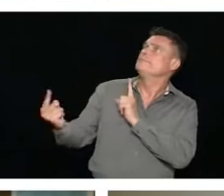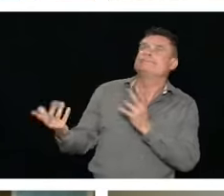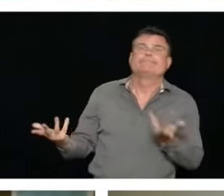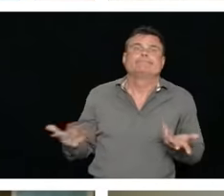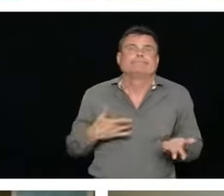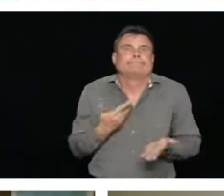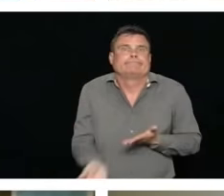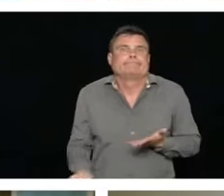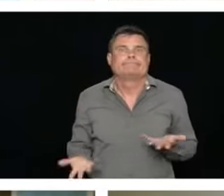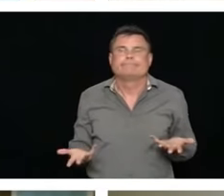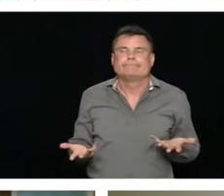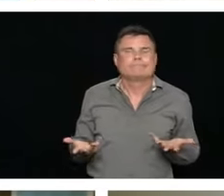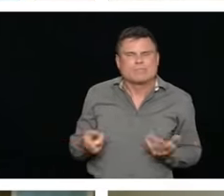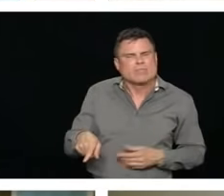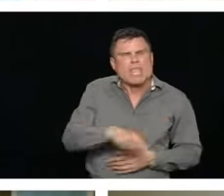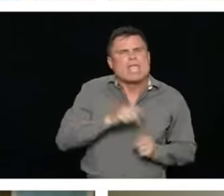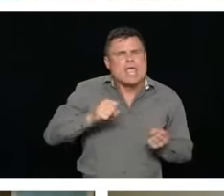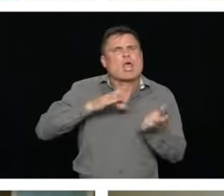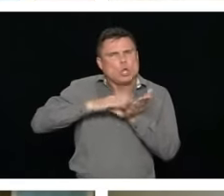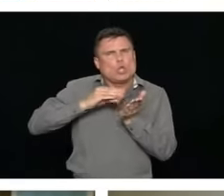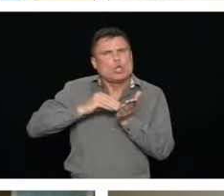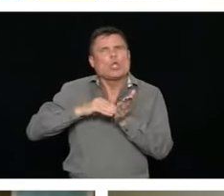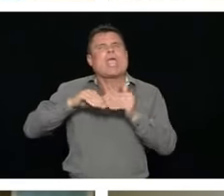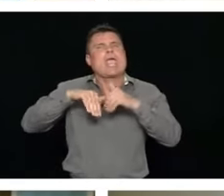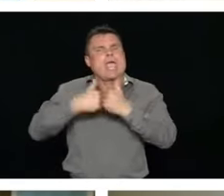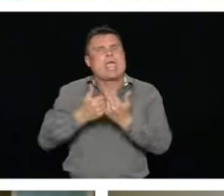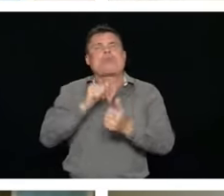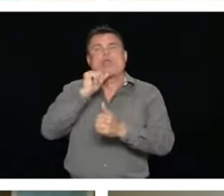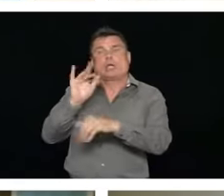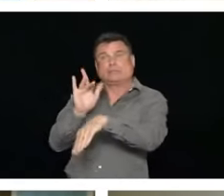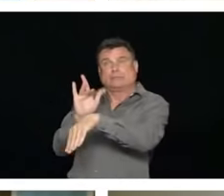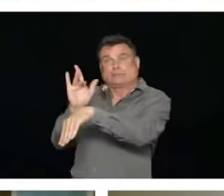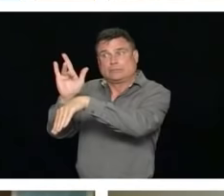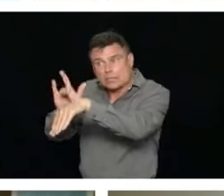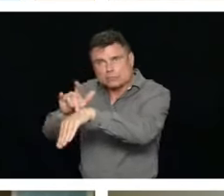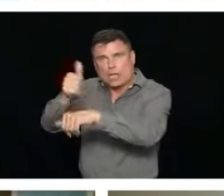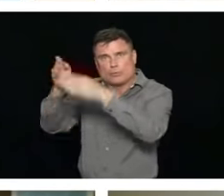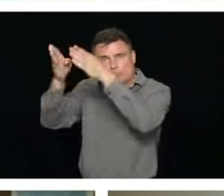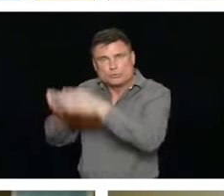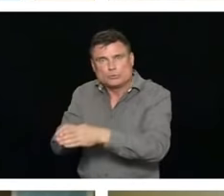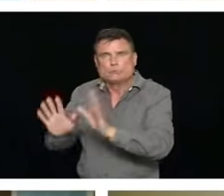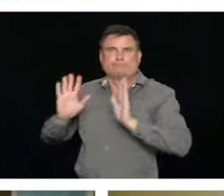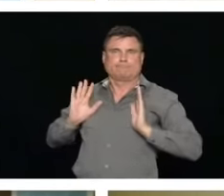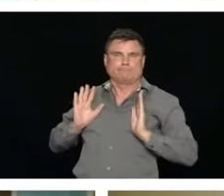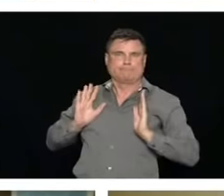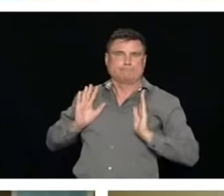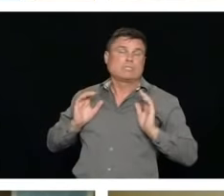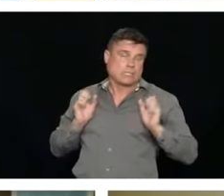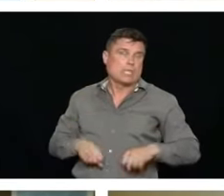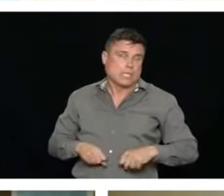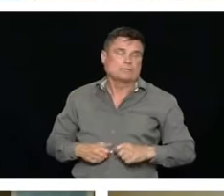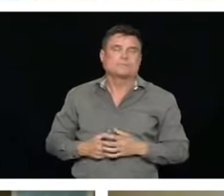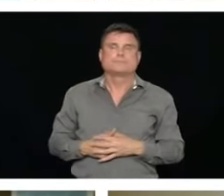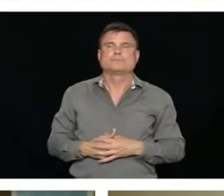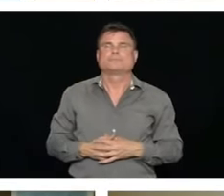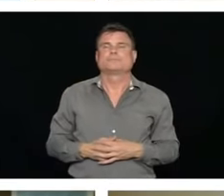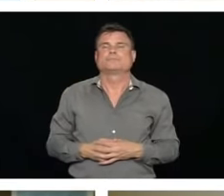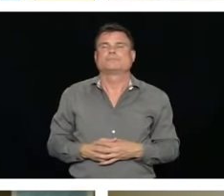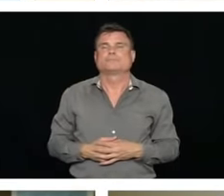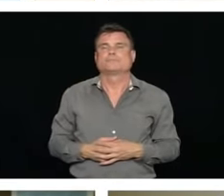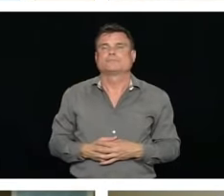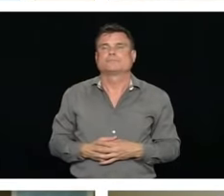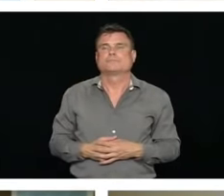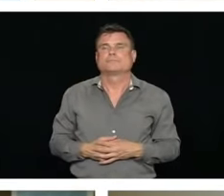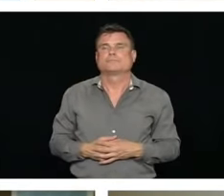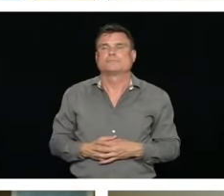says, from June 1st, if my son's school has any empty spots, are they allowed to go back to school for more than 2 or 3 days?